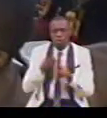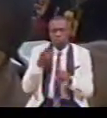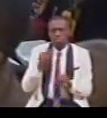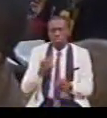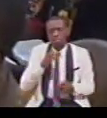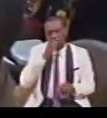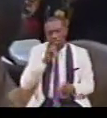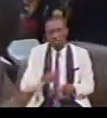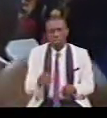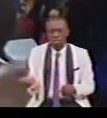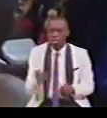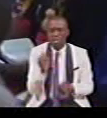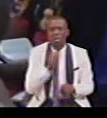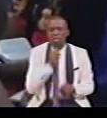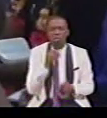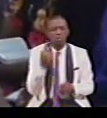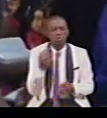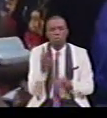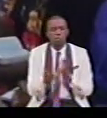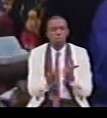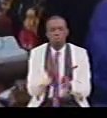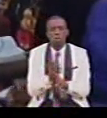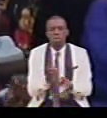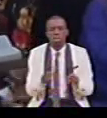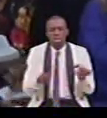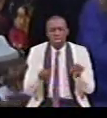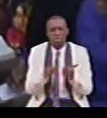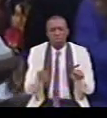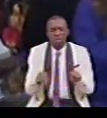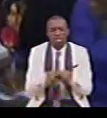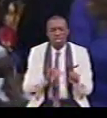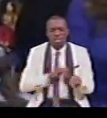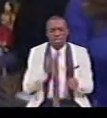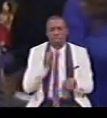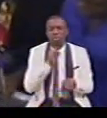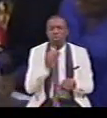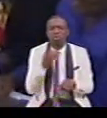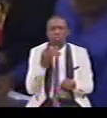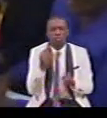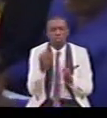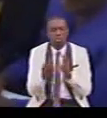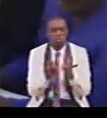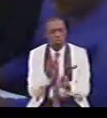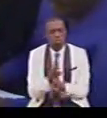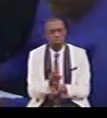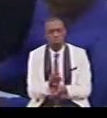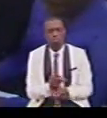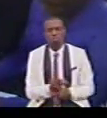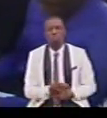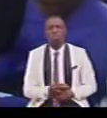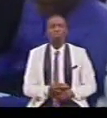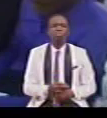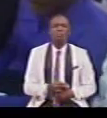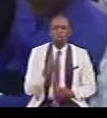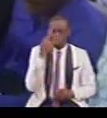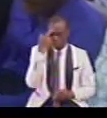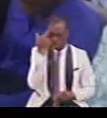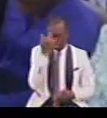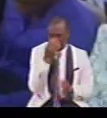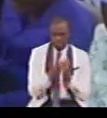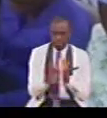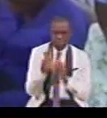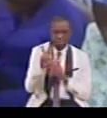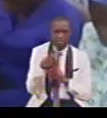not of the world it also Us in Romans chapter 3 Romans chapter 3 a meeting from verse